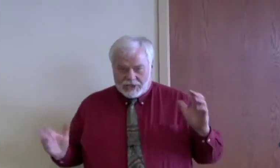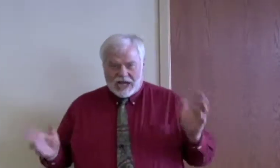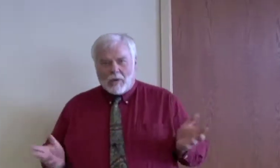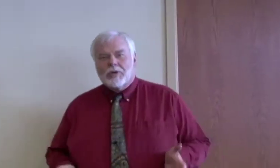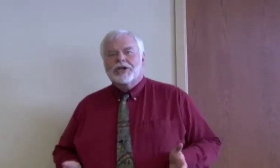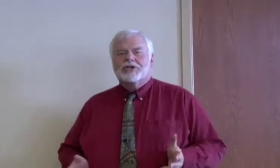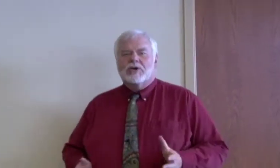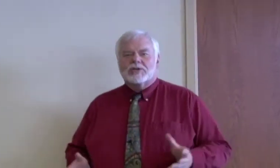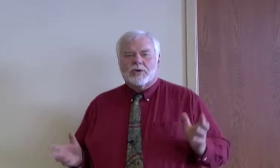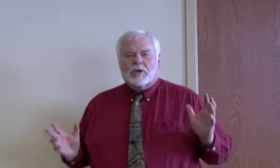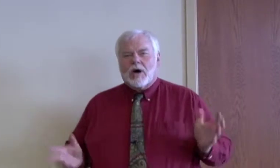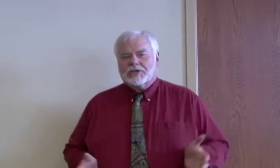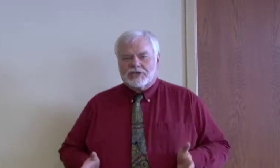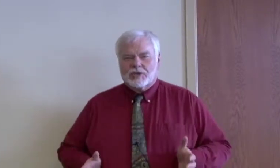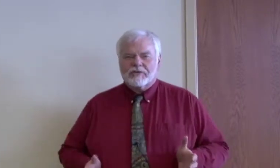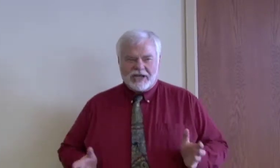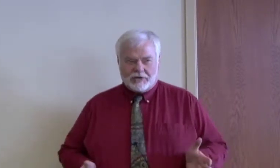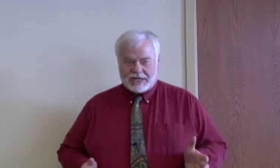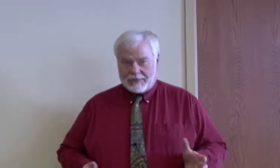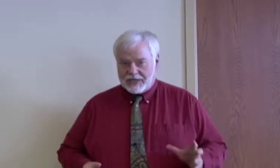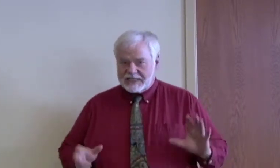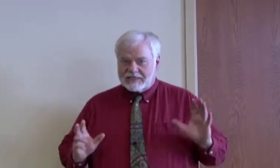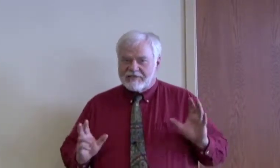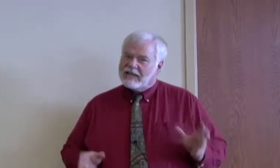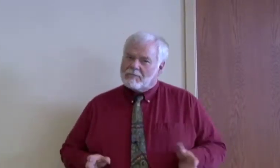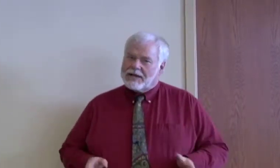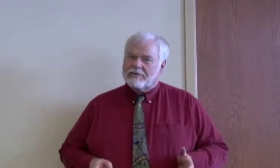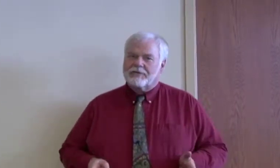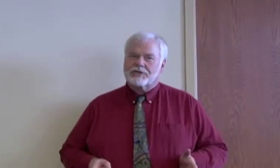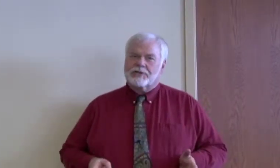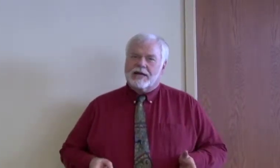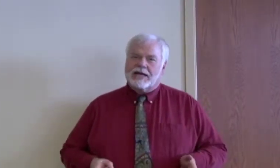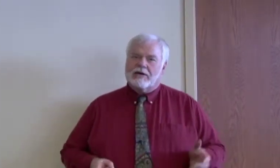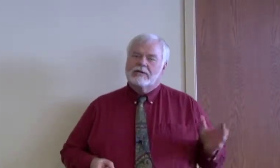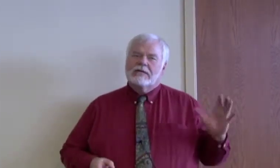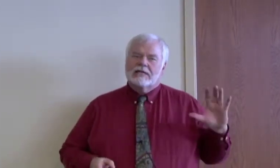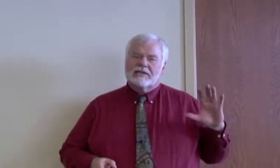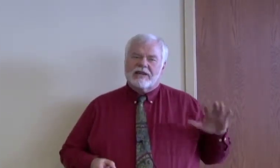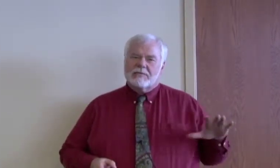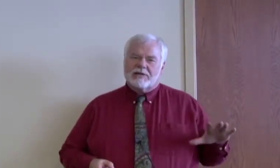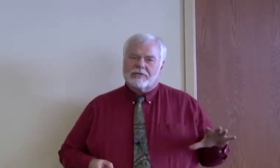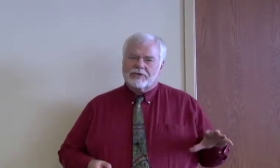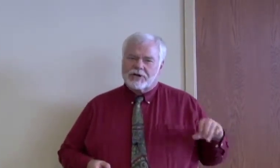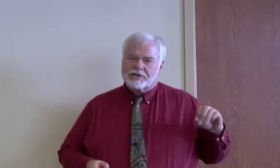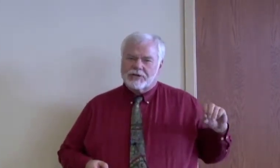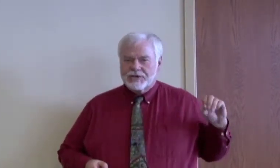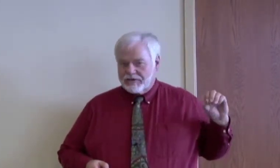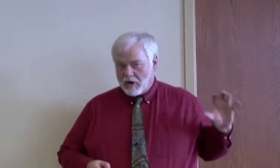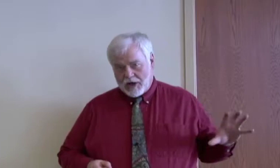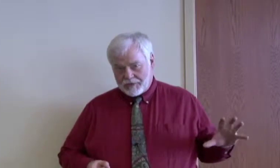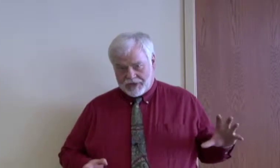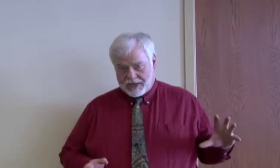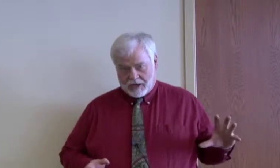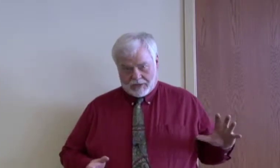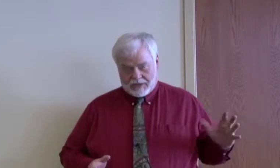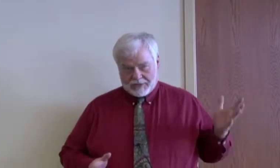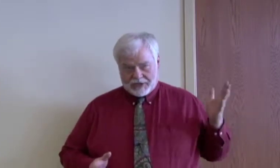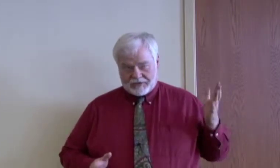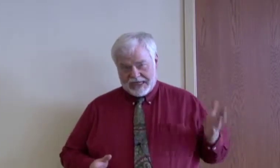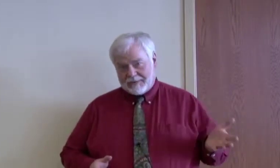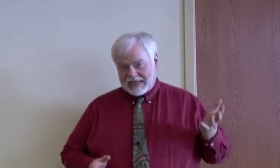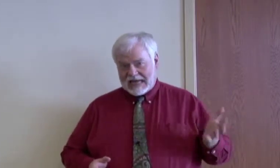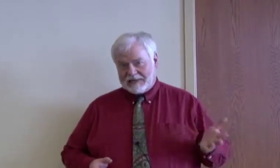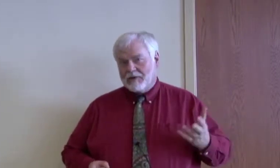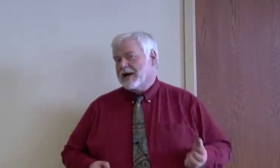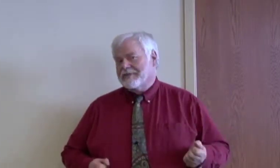All right, so now what we're going to do is we're going to watch a short videotape. This is a developmental first grade. Now, developmental first grade are students who have gone through kindergarten, but